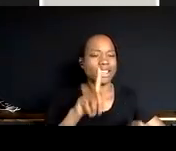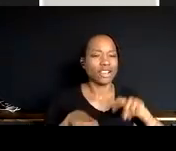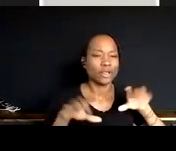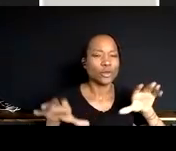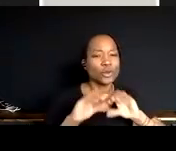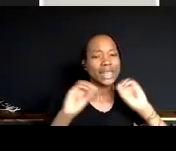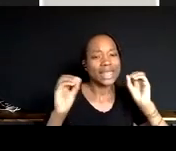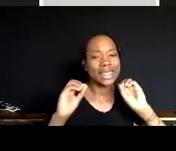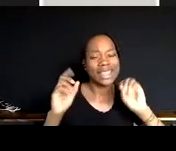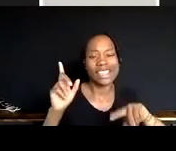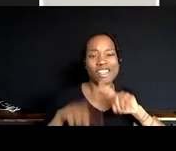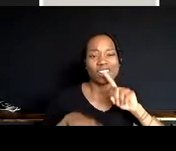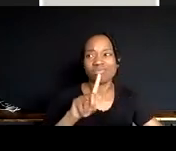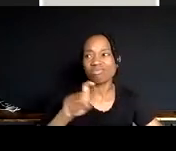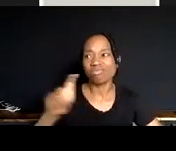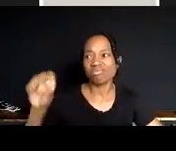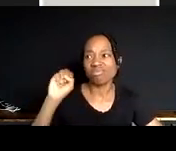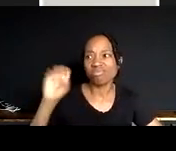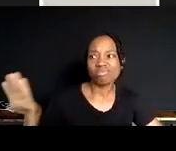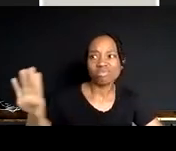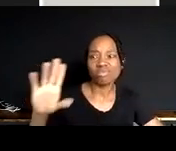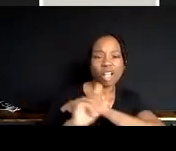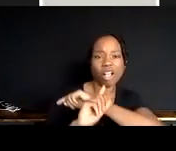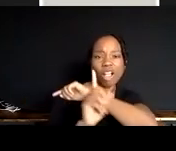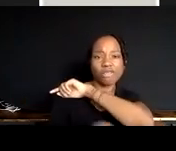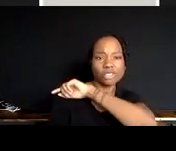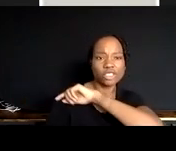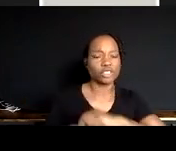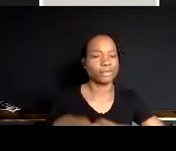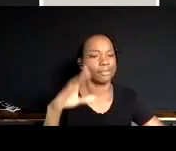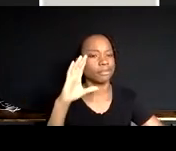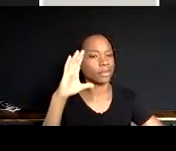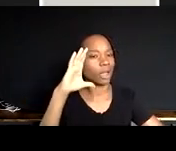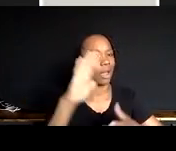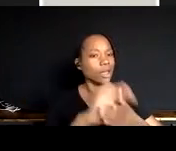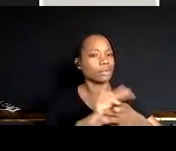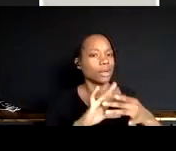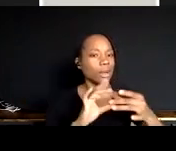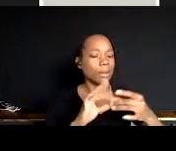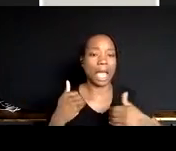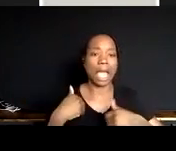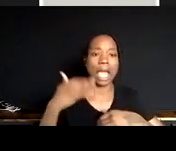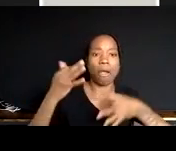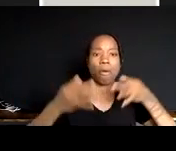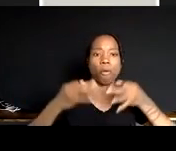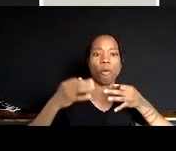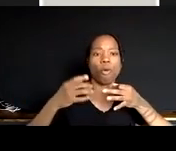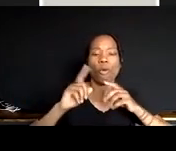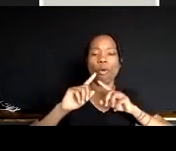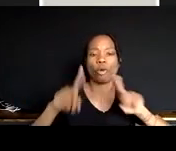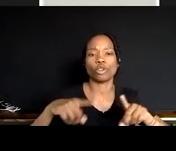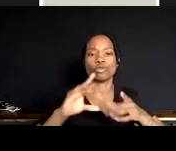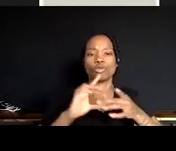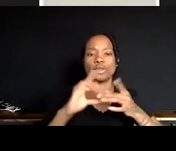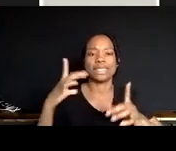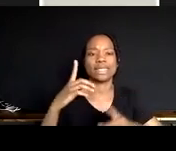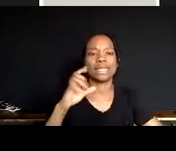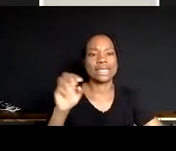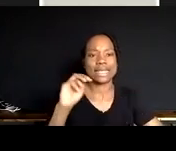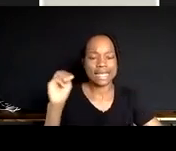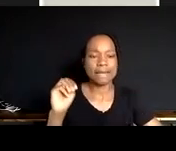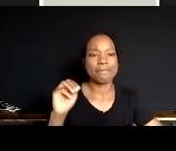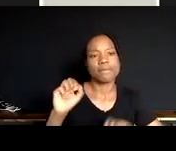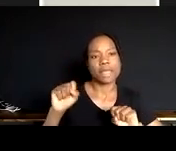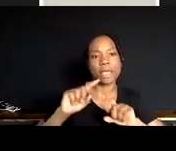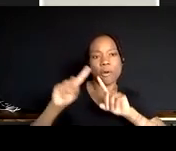even take the garbage out. I actually had a court order to be released on electronic monitoring and go back to work. But once I